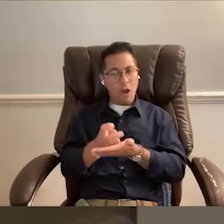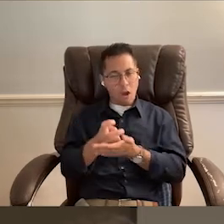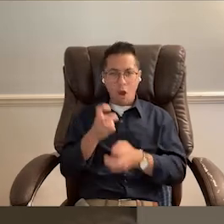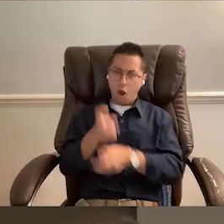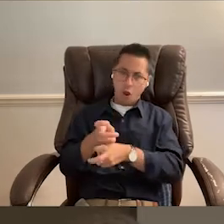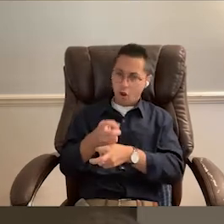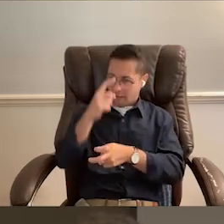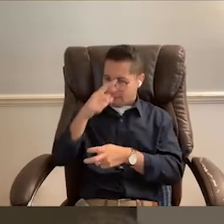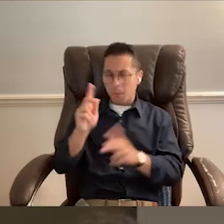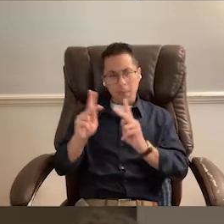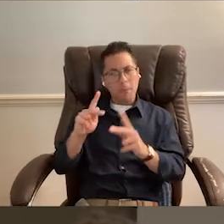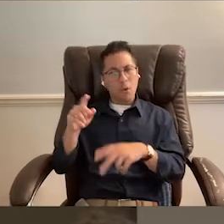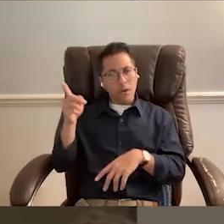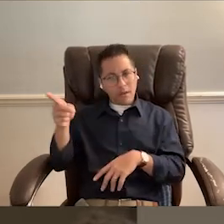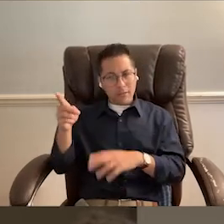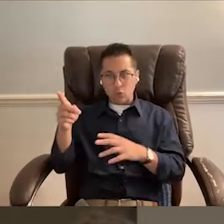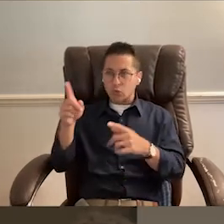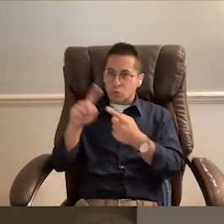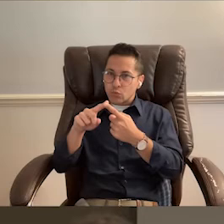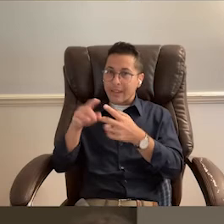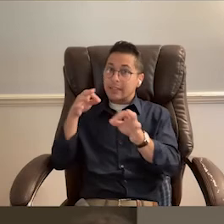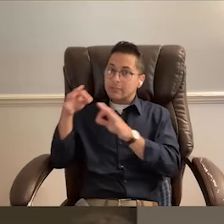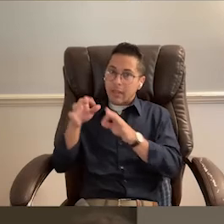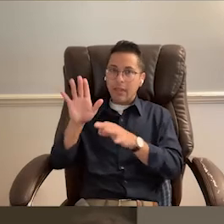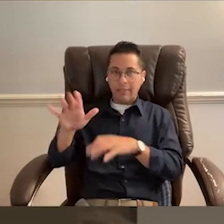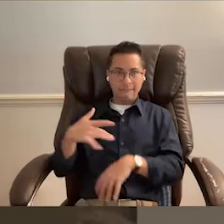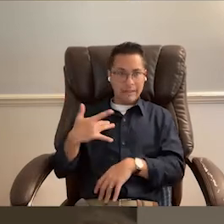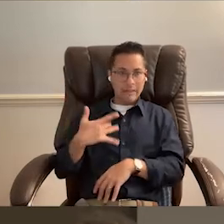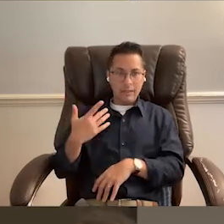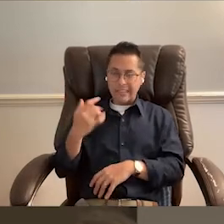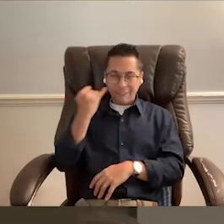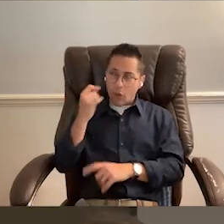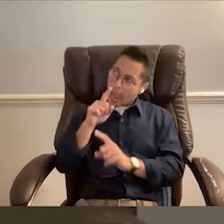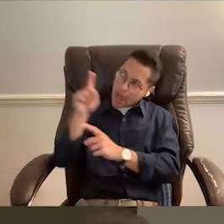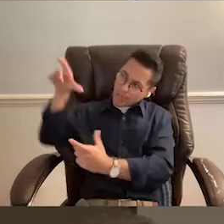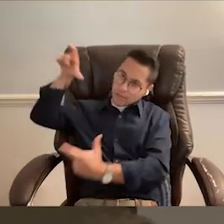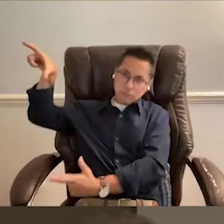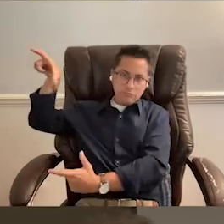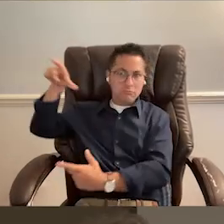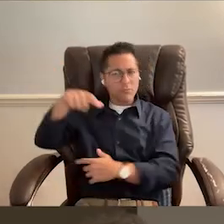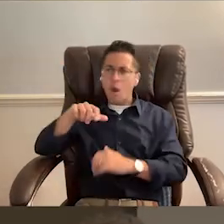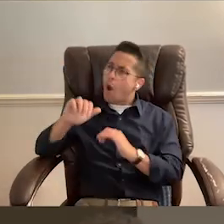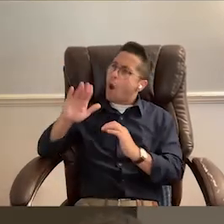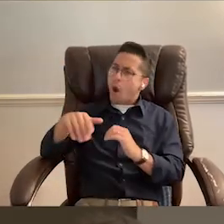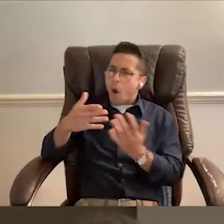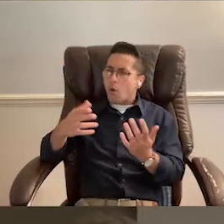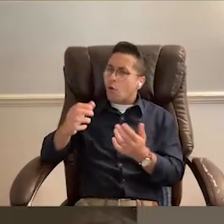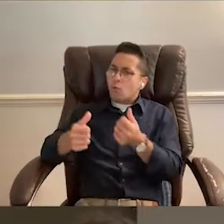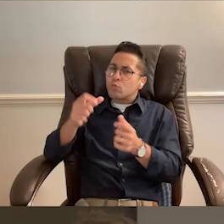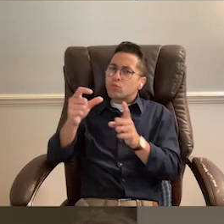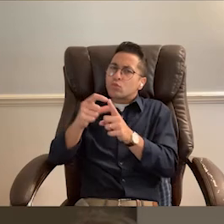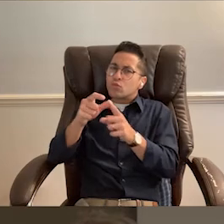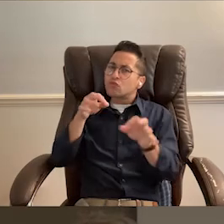playful. Emotion wheels, it's definitely hard for people in the household to explain their emotions. For example,